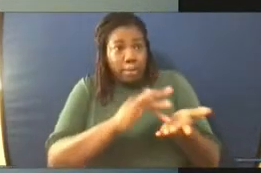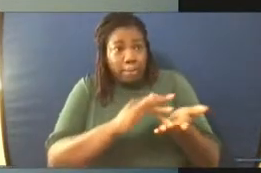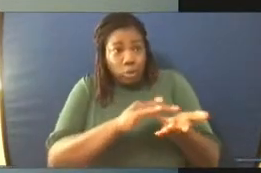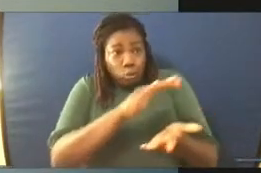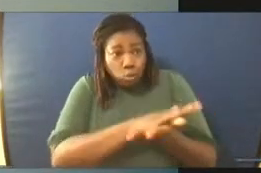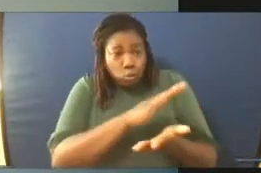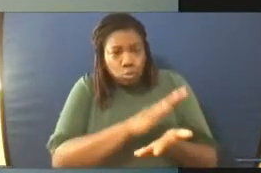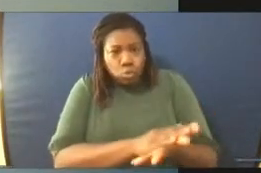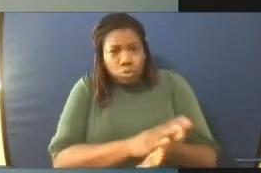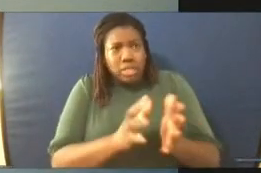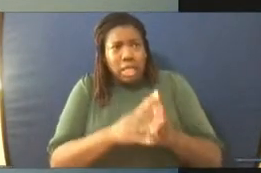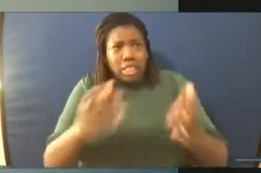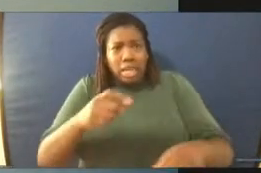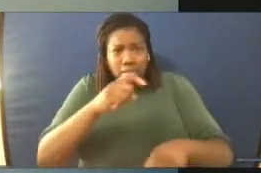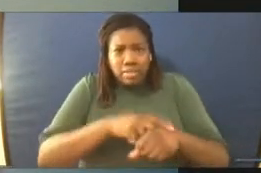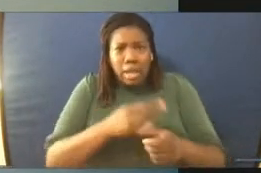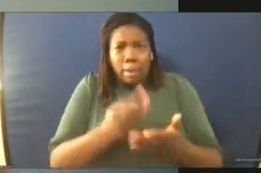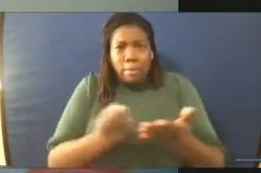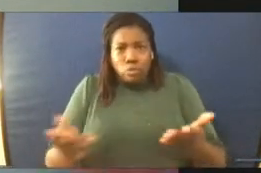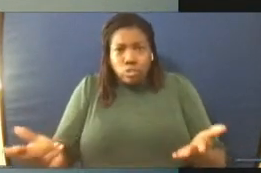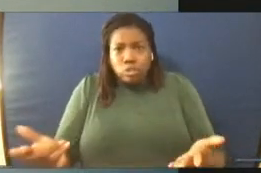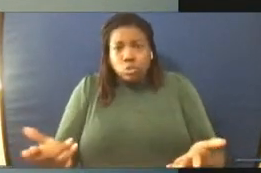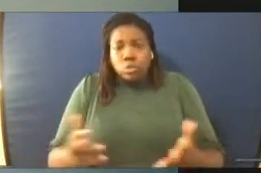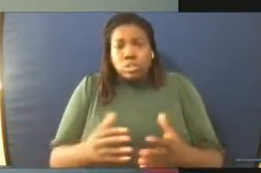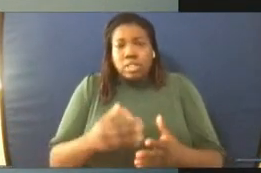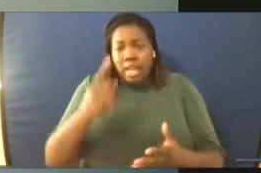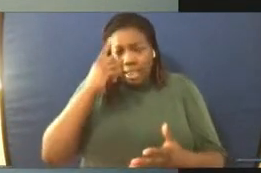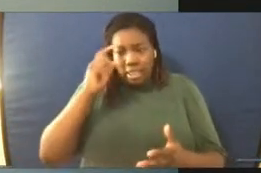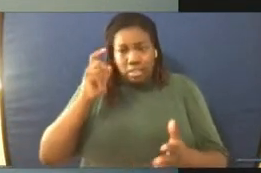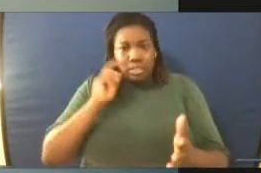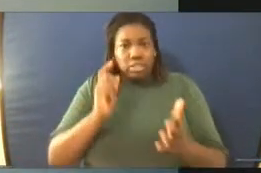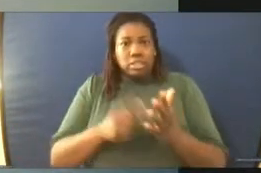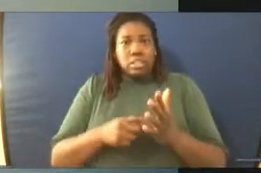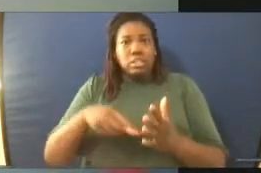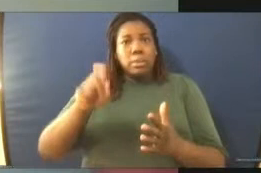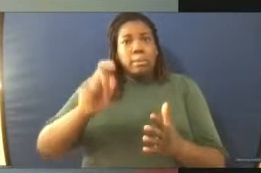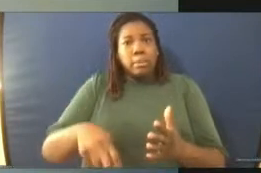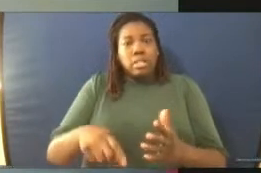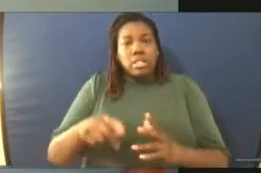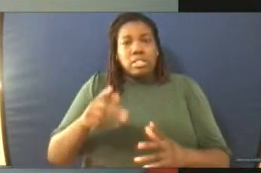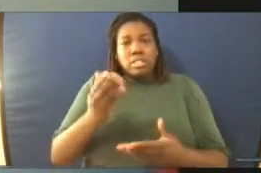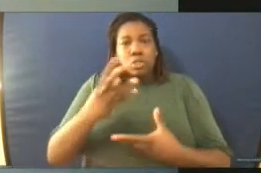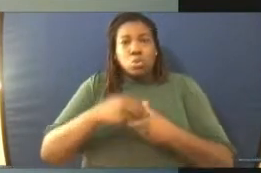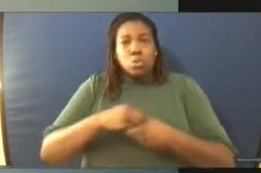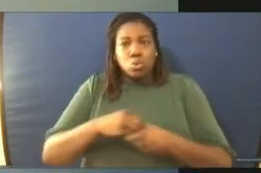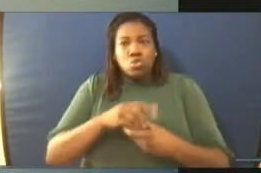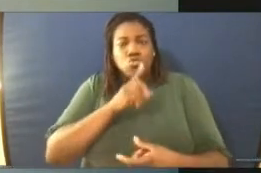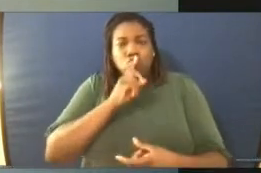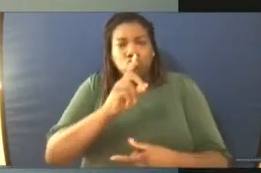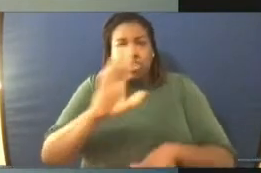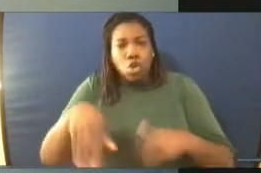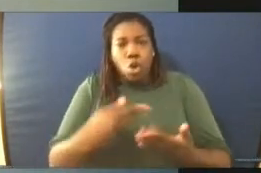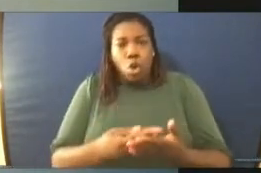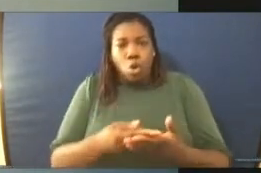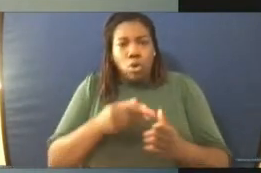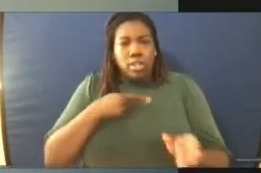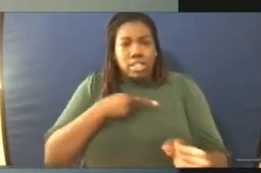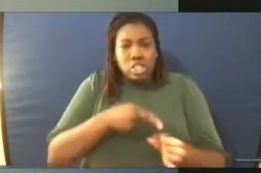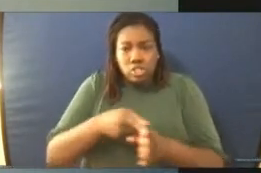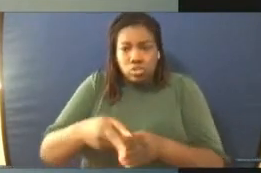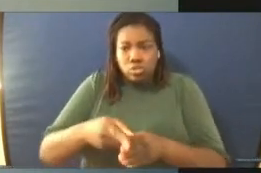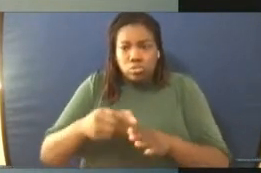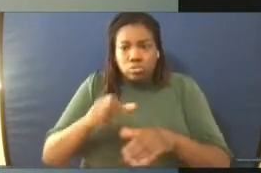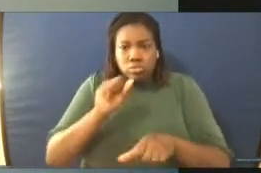of time and resources. So I think we just have to acknowledge that that's part of the reality, and then bring all of these professional groups